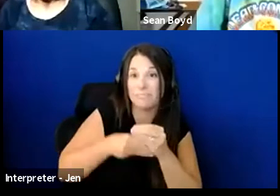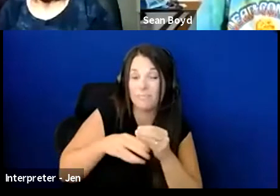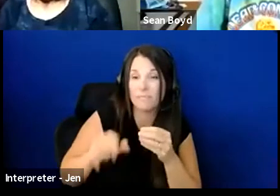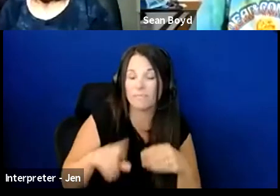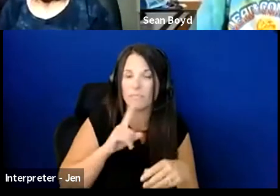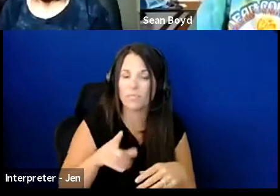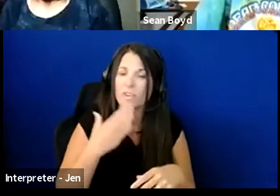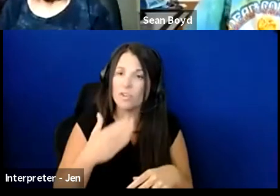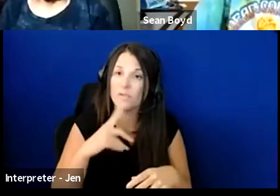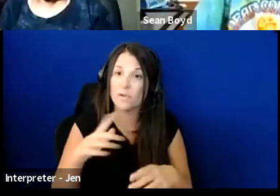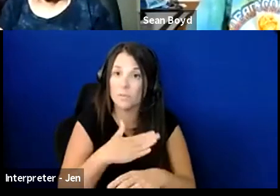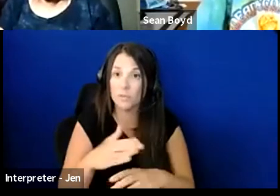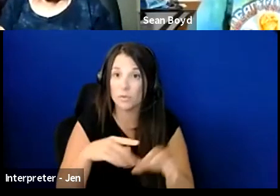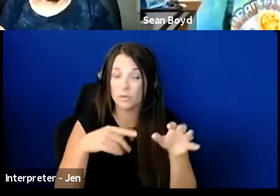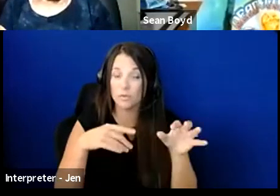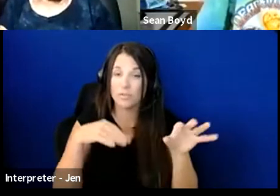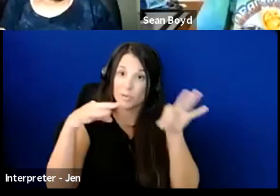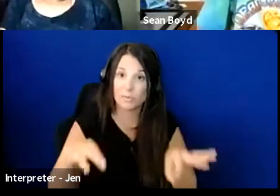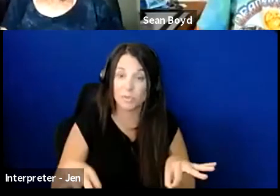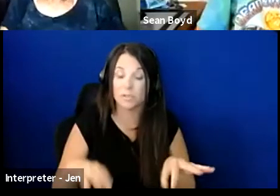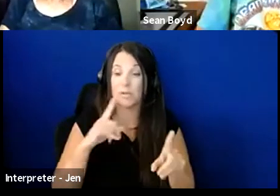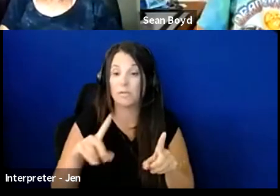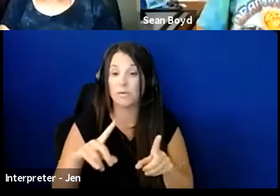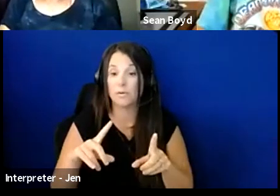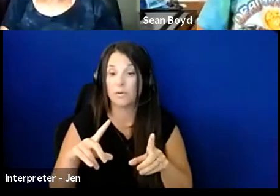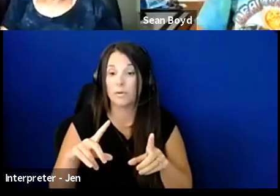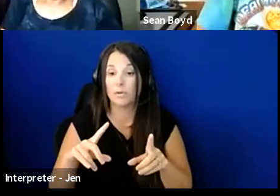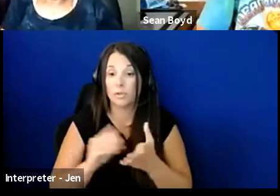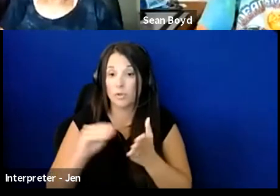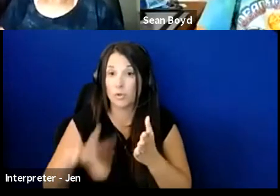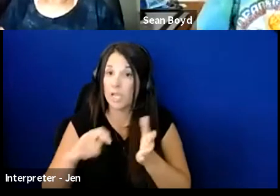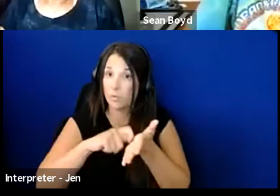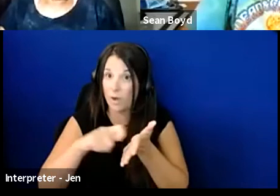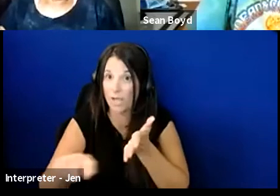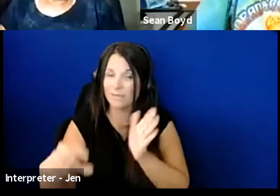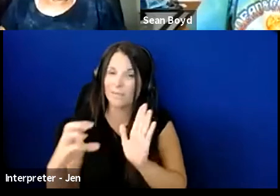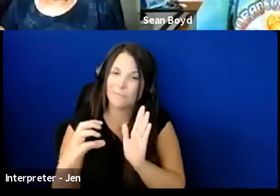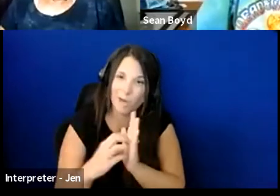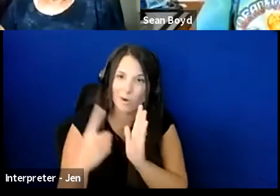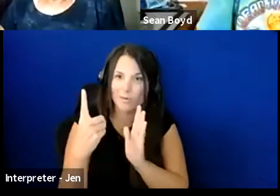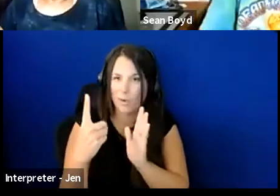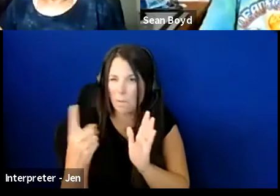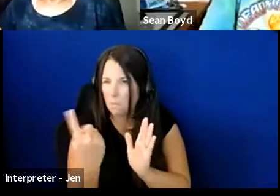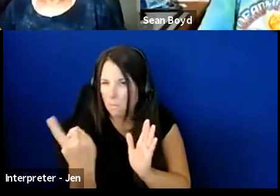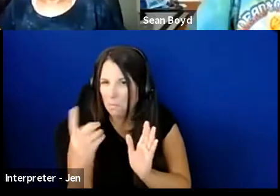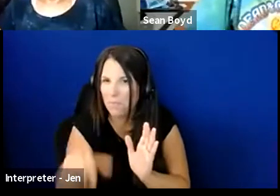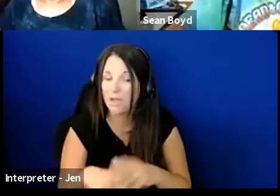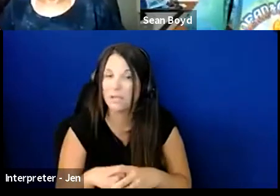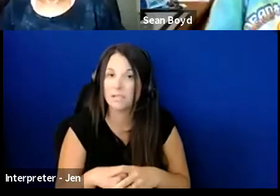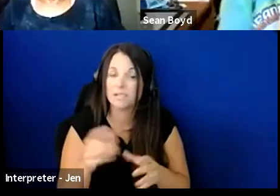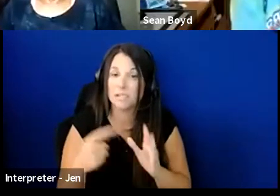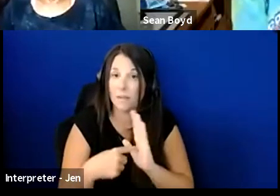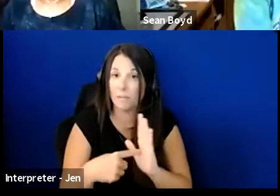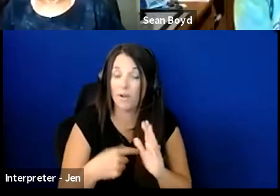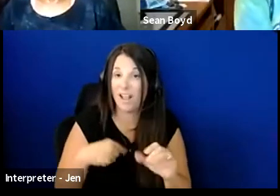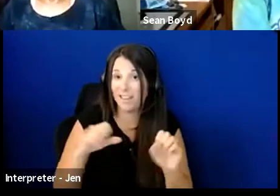the students could write these samples, just a paragraph or so, about pieces, and I could do different kinds